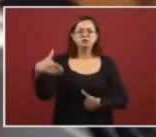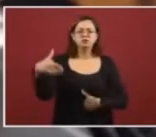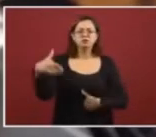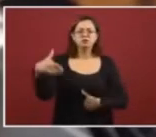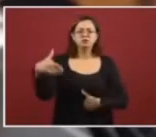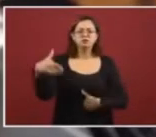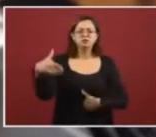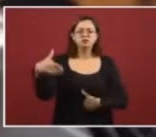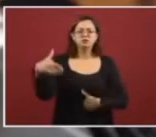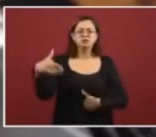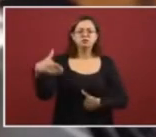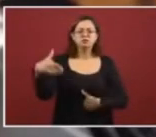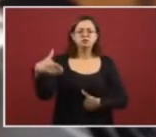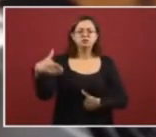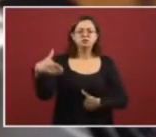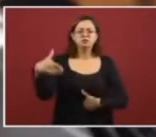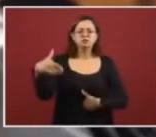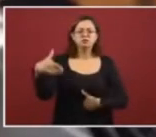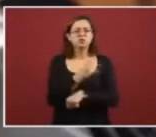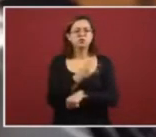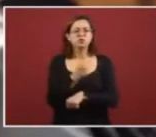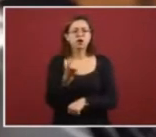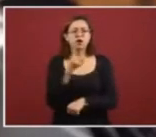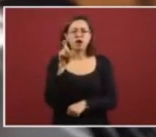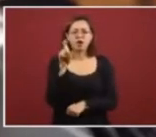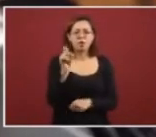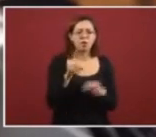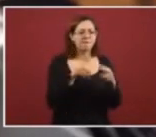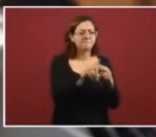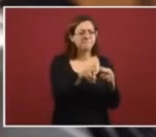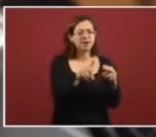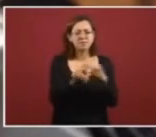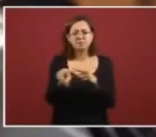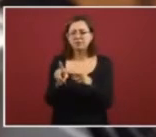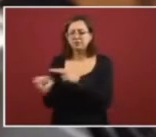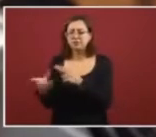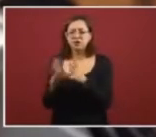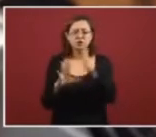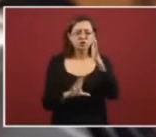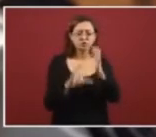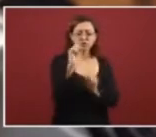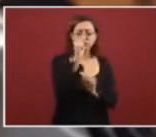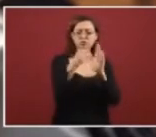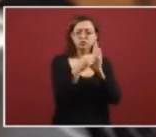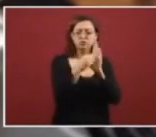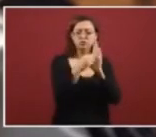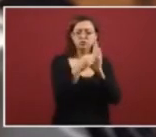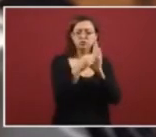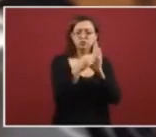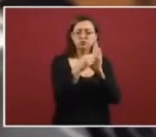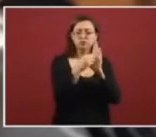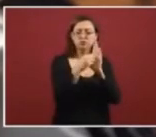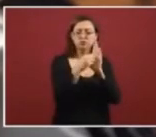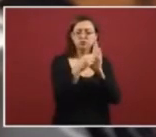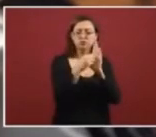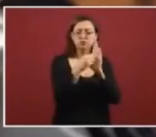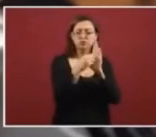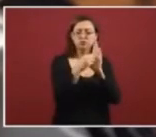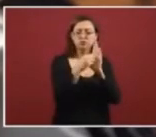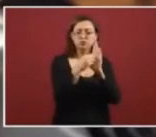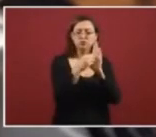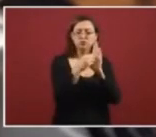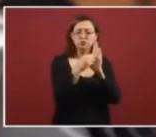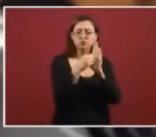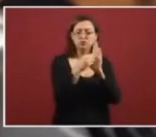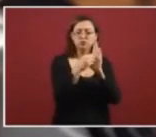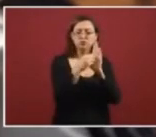que. And also problems with the drainage. Pues se cambió la constitución para que se volviera un derecho humano. And they had changed the constitution,